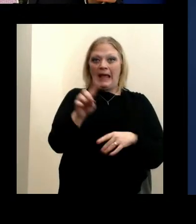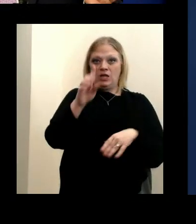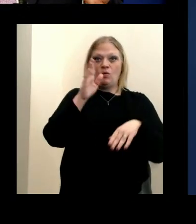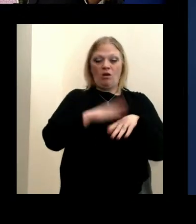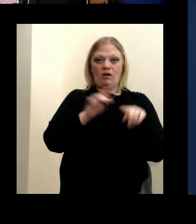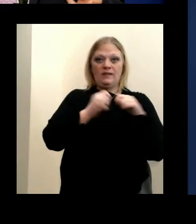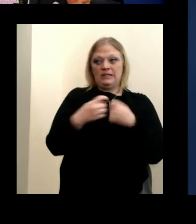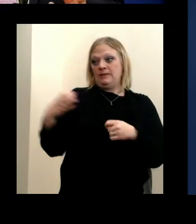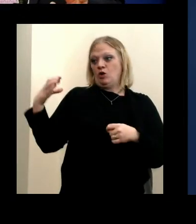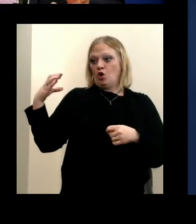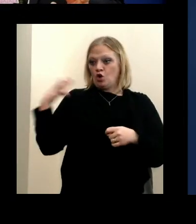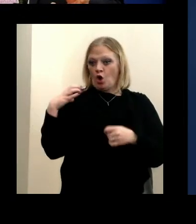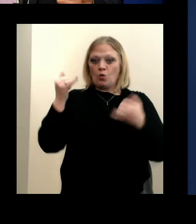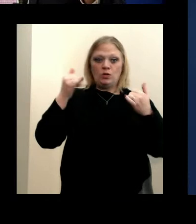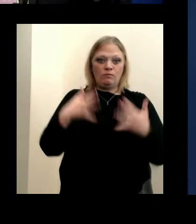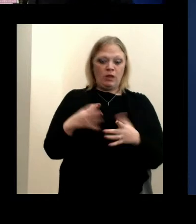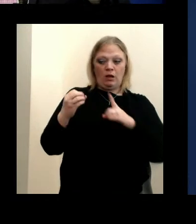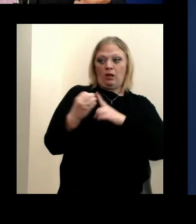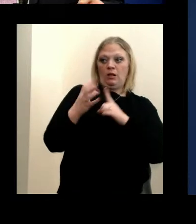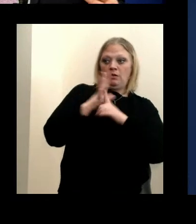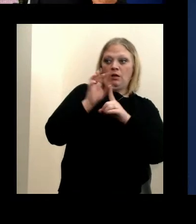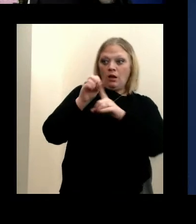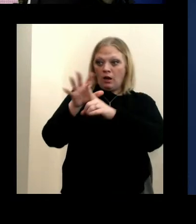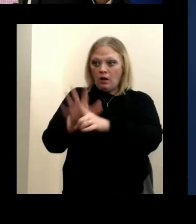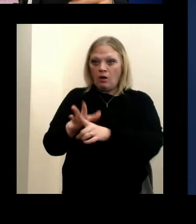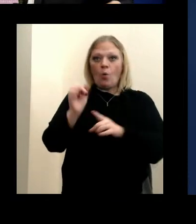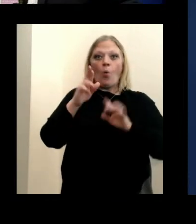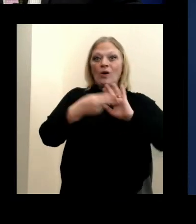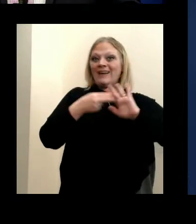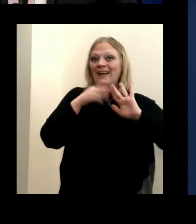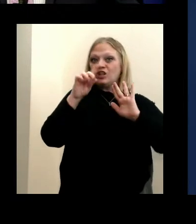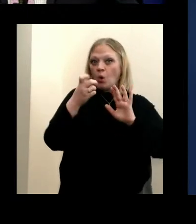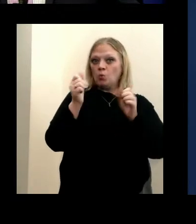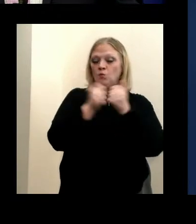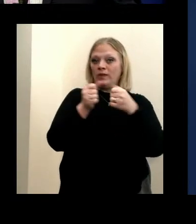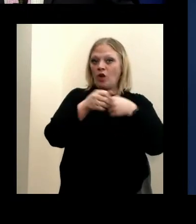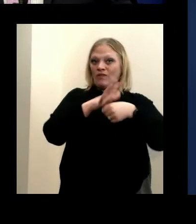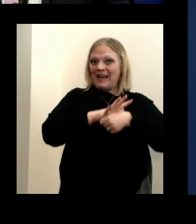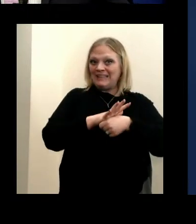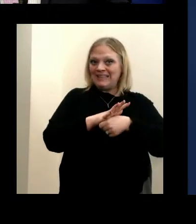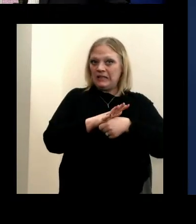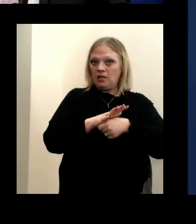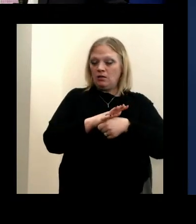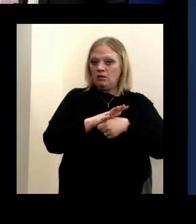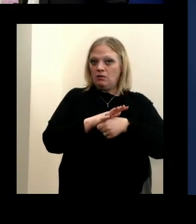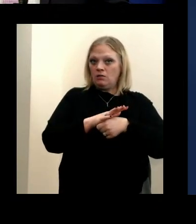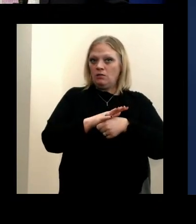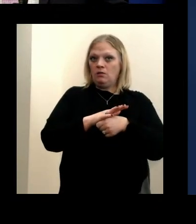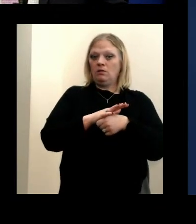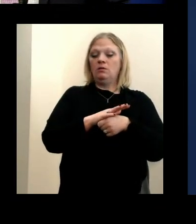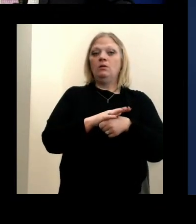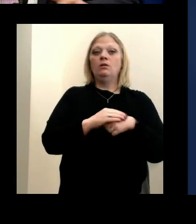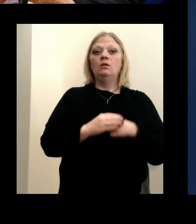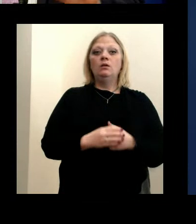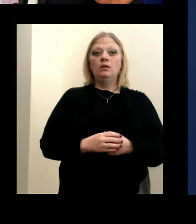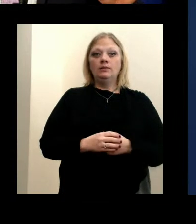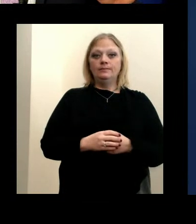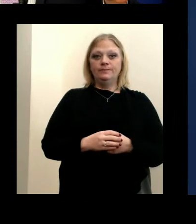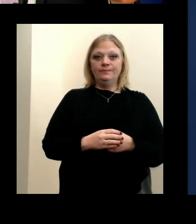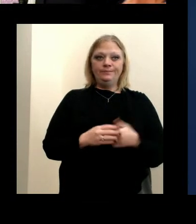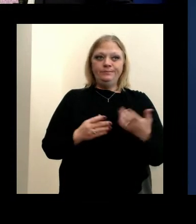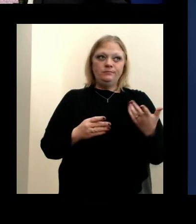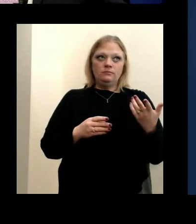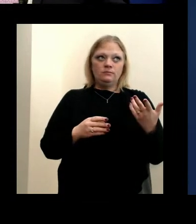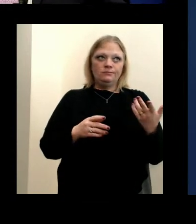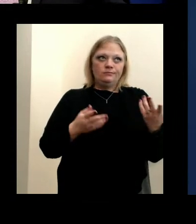player, is exposed to COVID-19 or is diagnosed with COVID-19, and basically the whole team